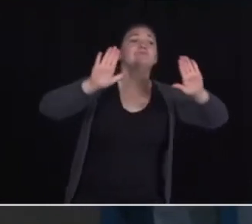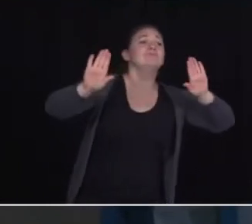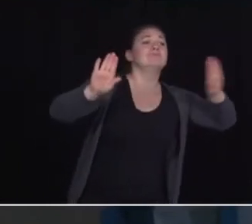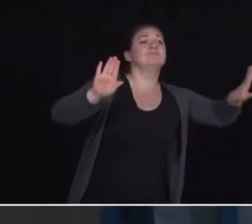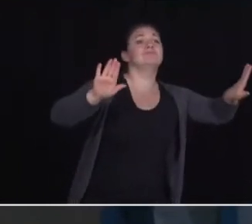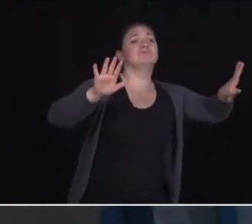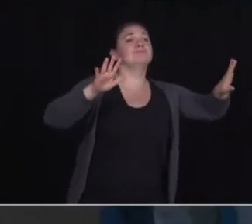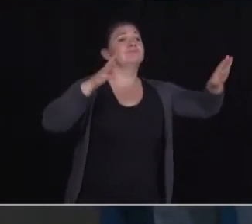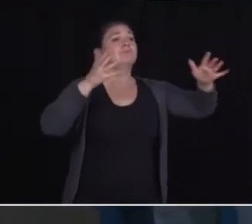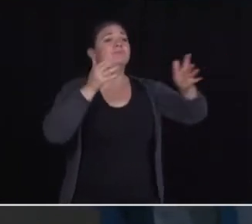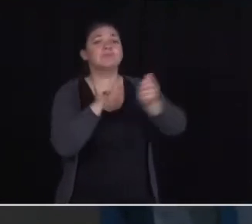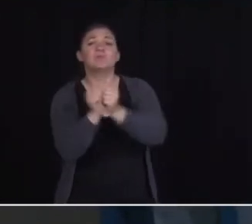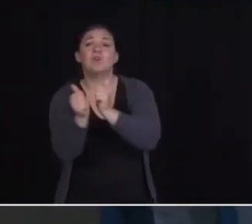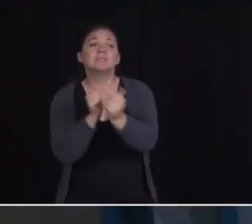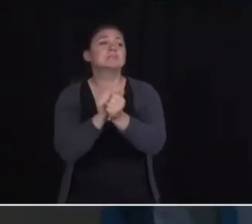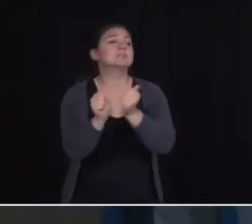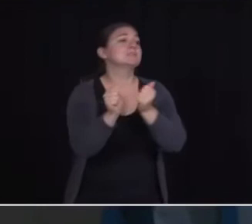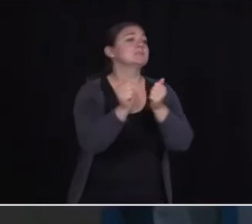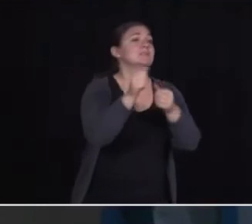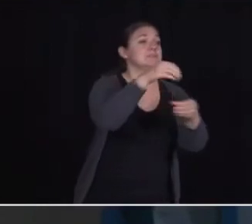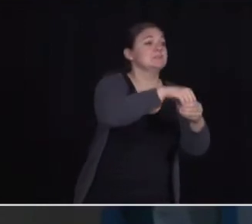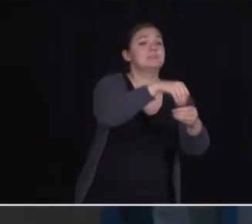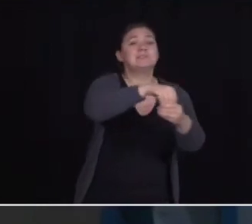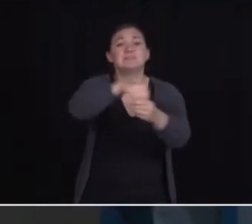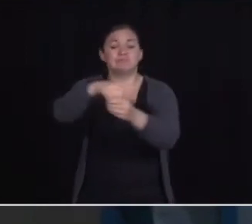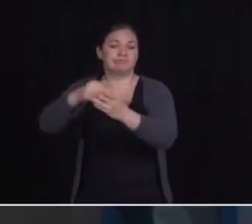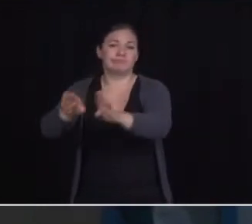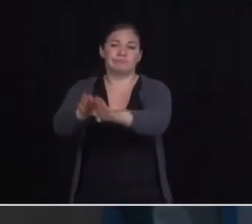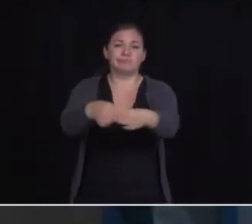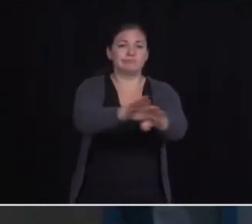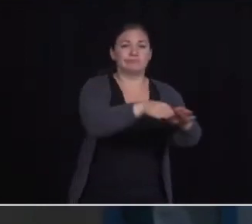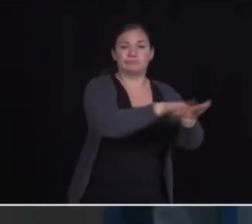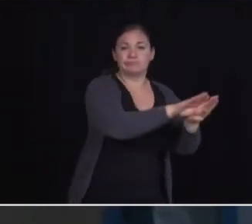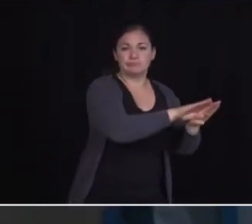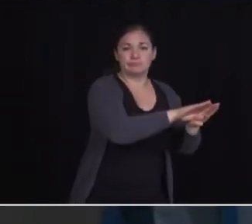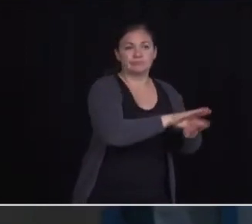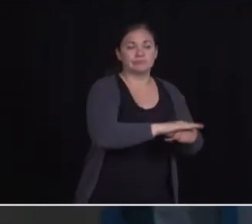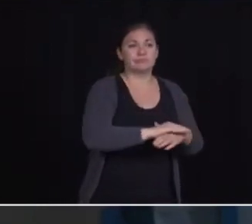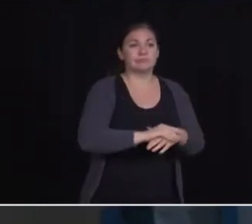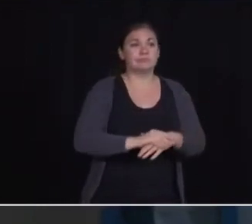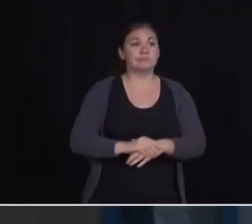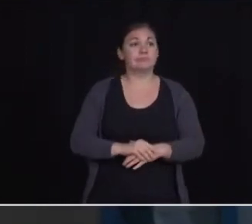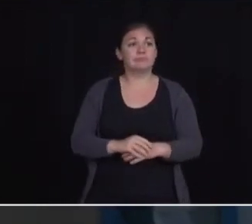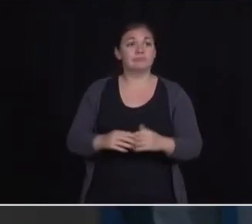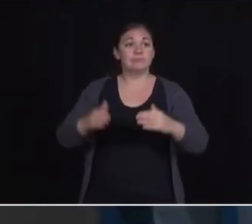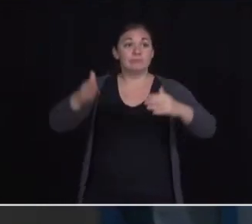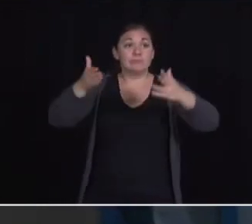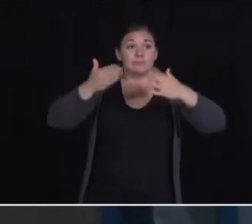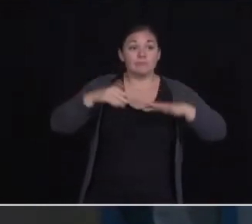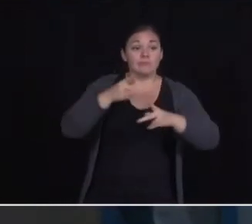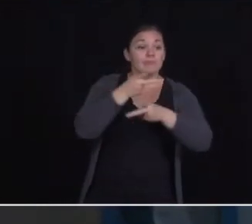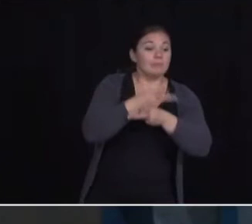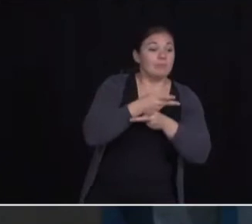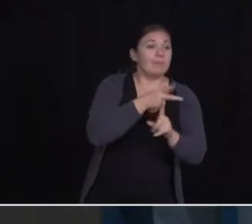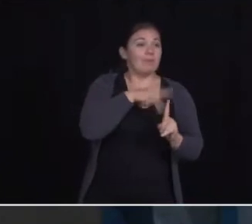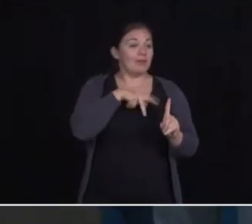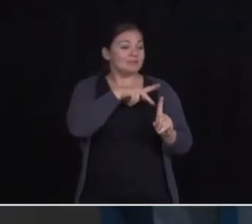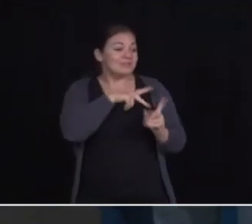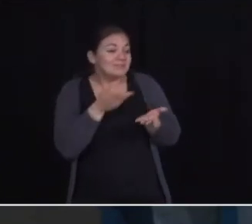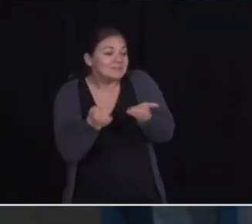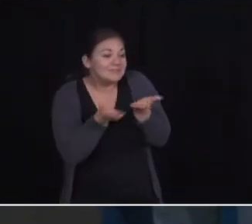these communities. No personal care services will be allowed where face coverings must be removed for